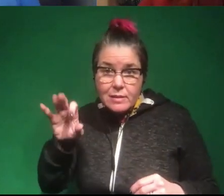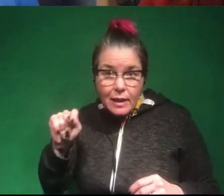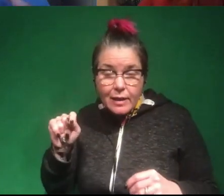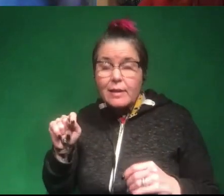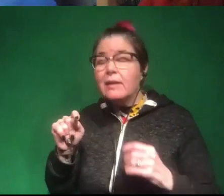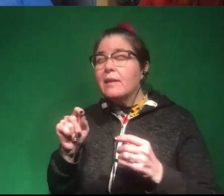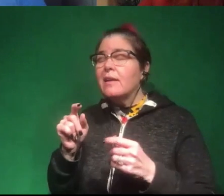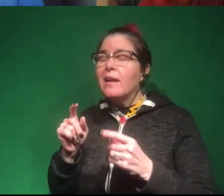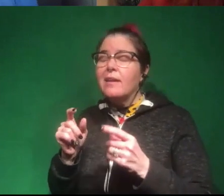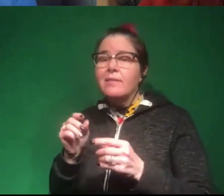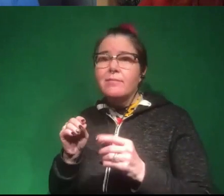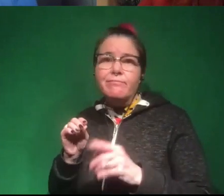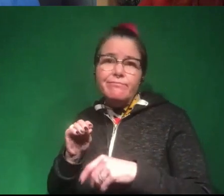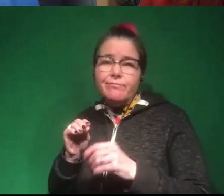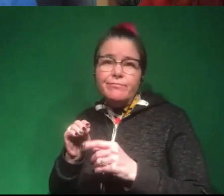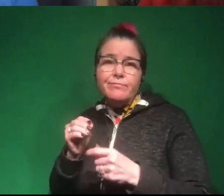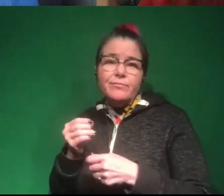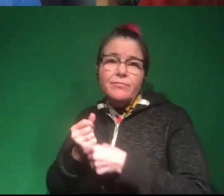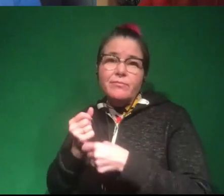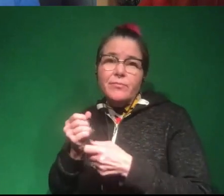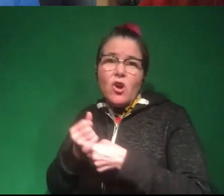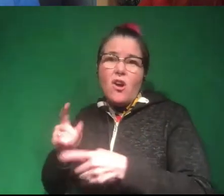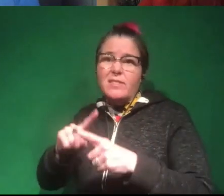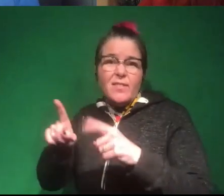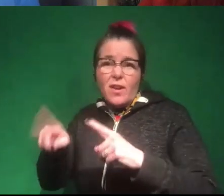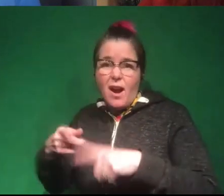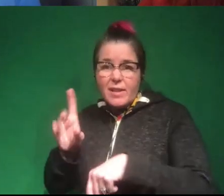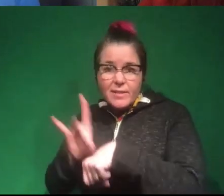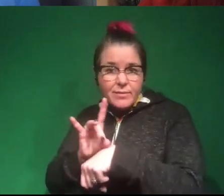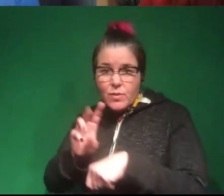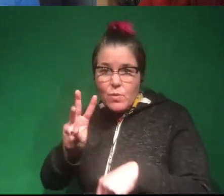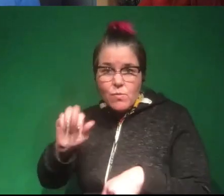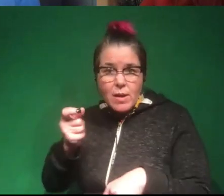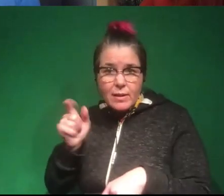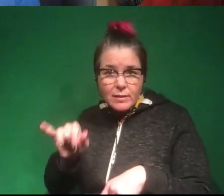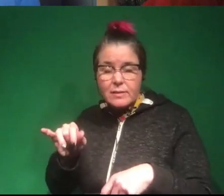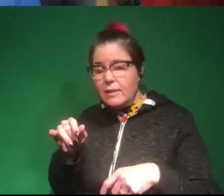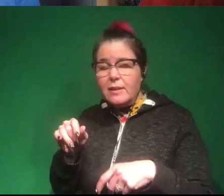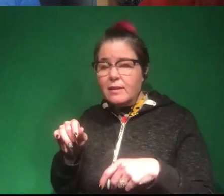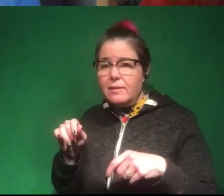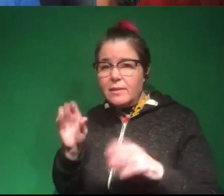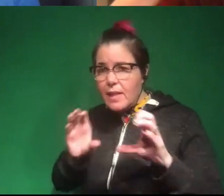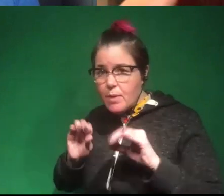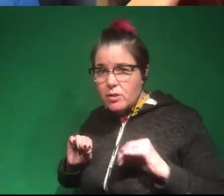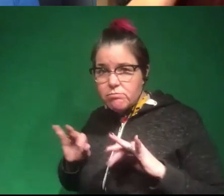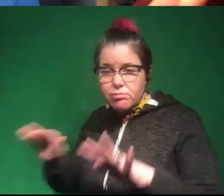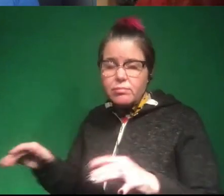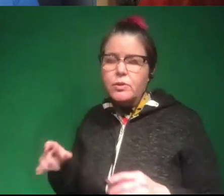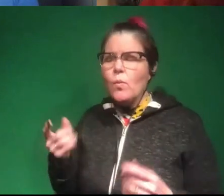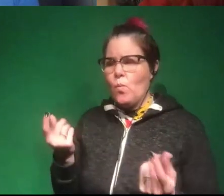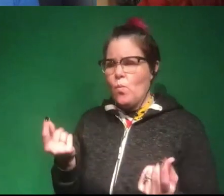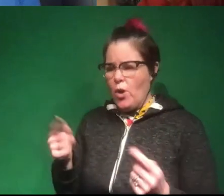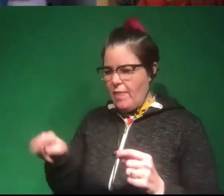waxy pheromones these ants are putting off on their bodies. So all sorts of questions there of like, what are they thinking when they have